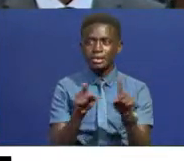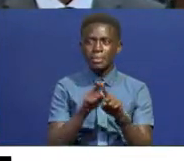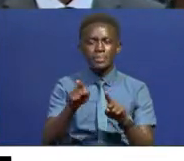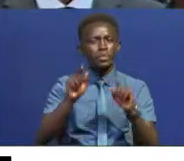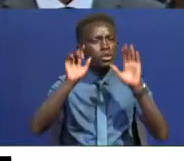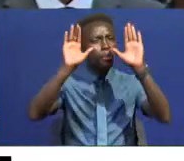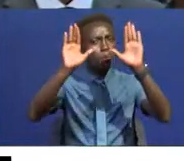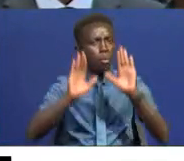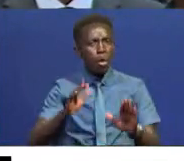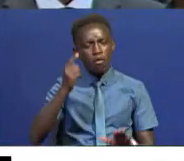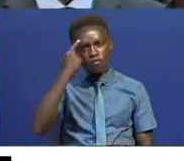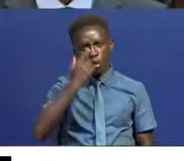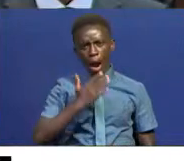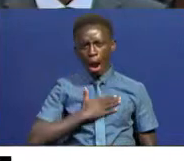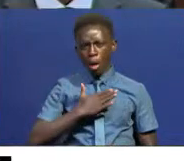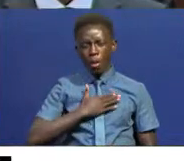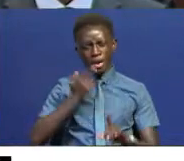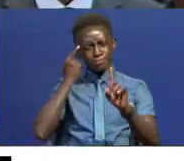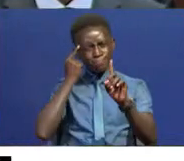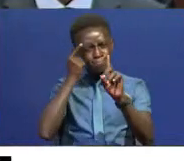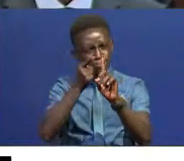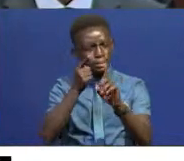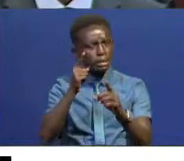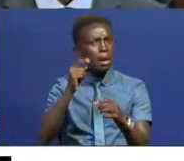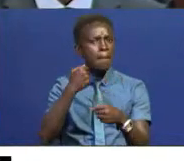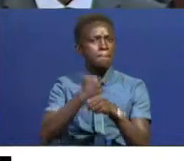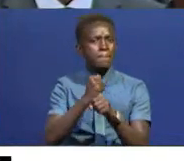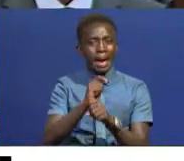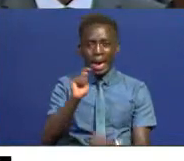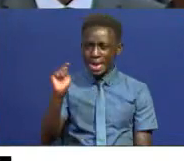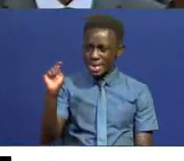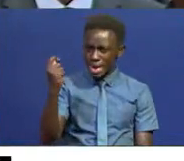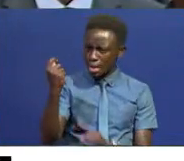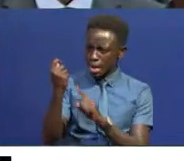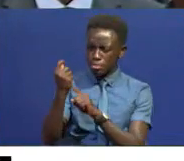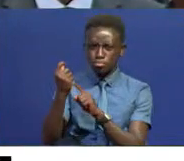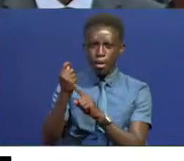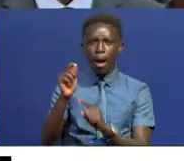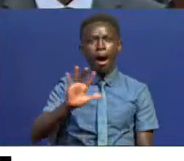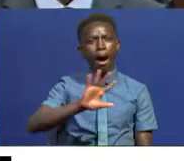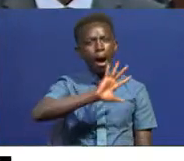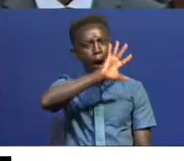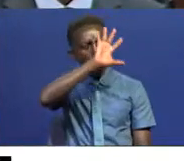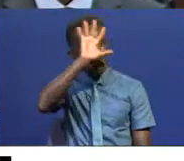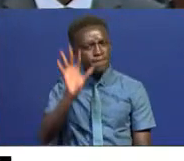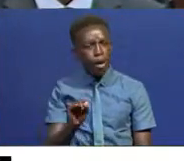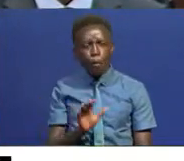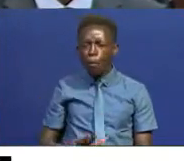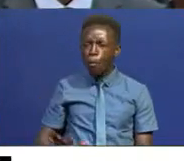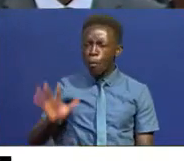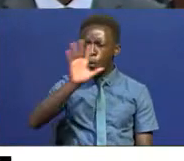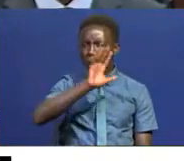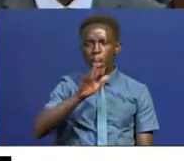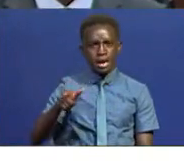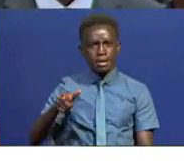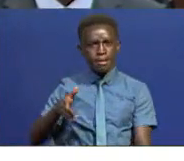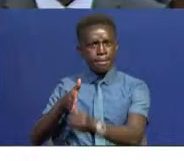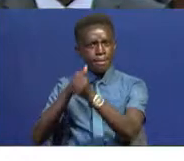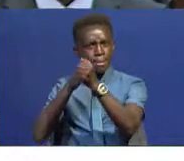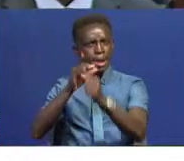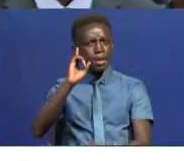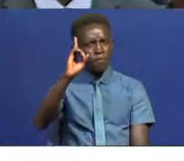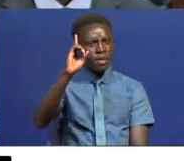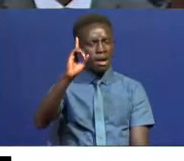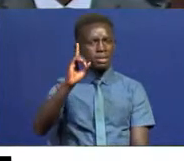our intentions to make Kenya Africa's productivity champion and the host of the African